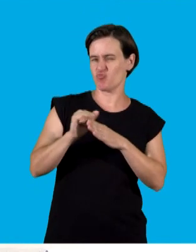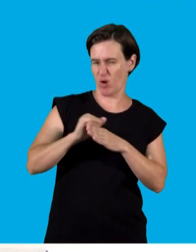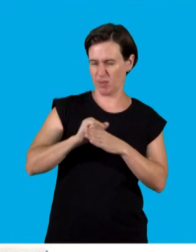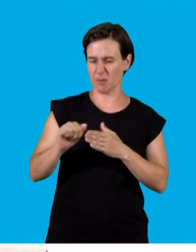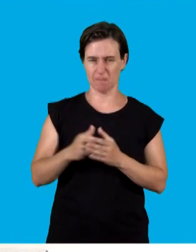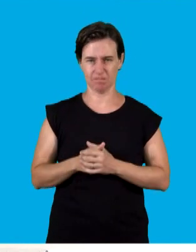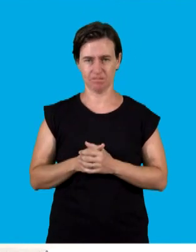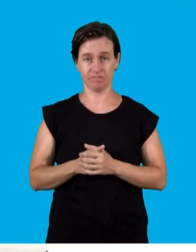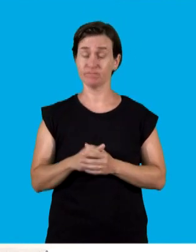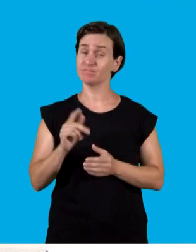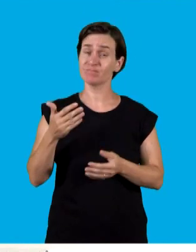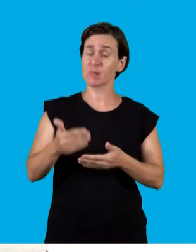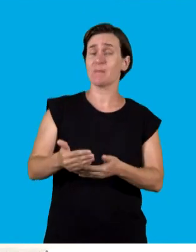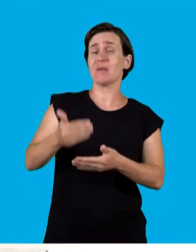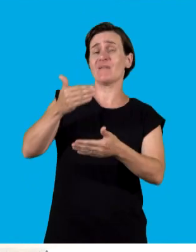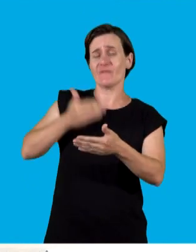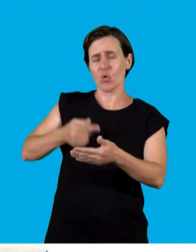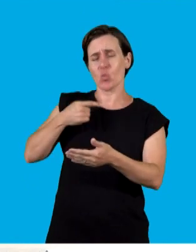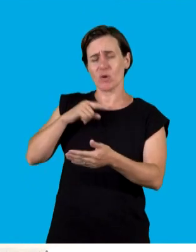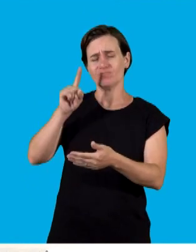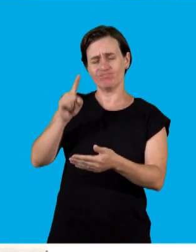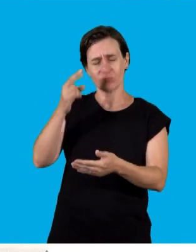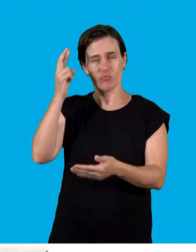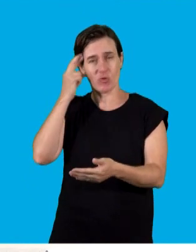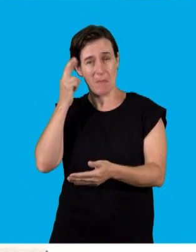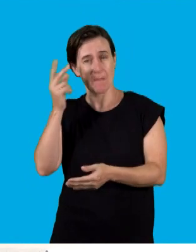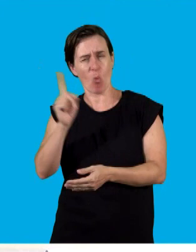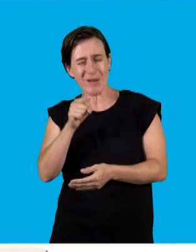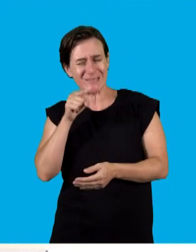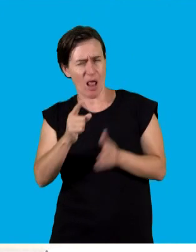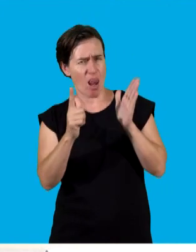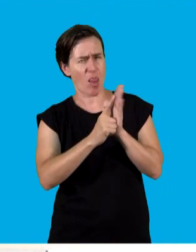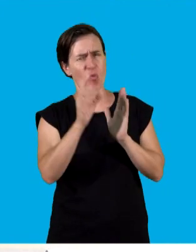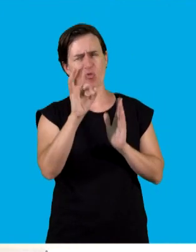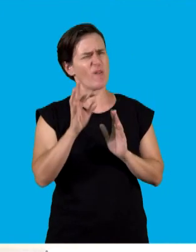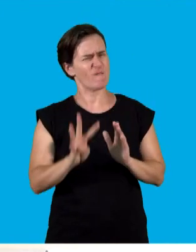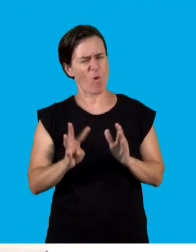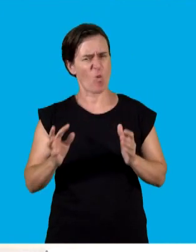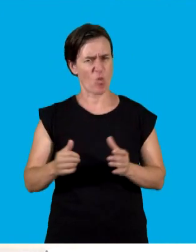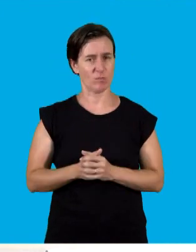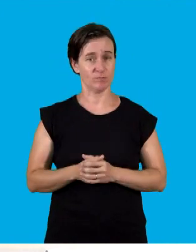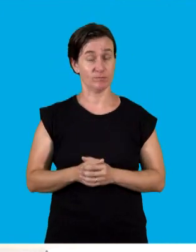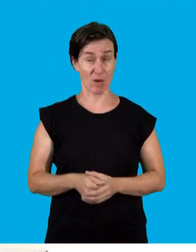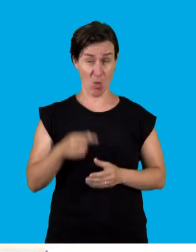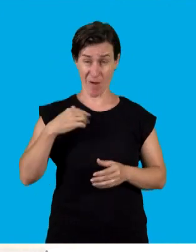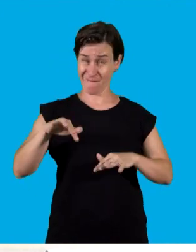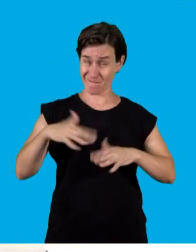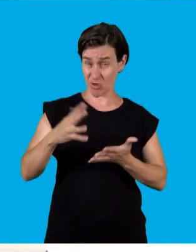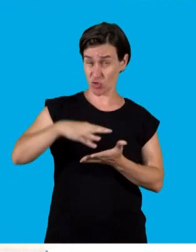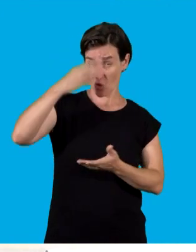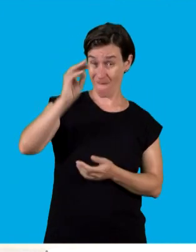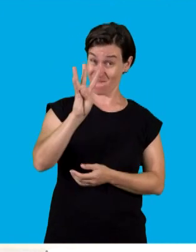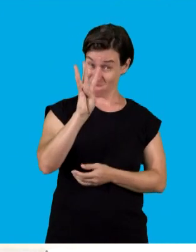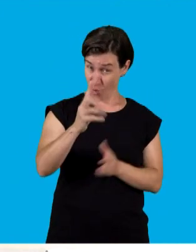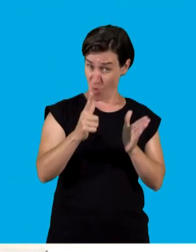practice questions, but before we can start, we need to remind ourselves of those laws. Remember, so far we've done